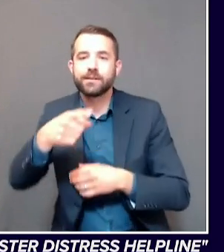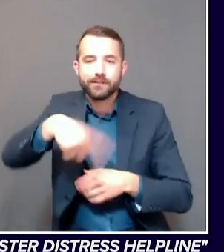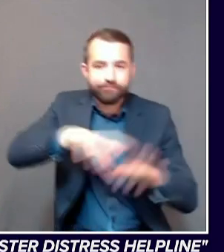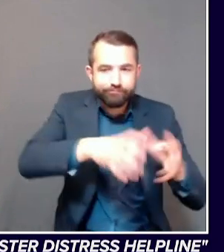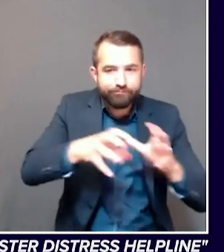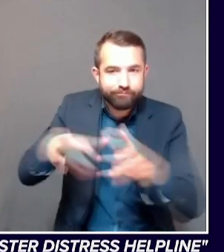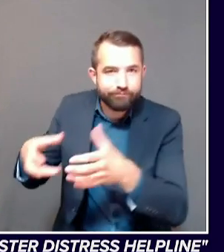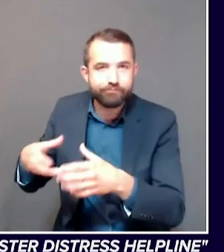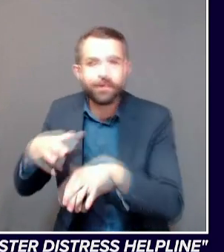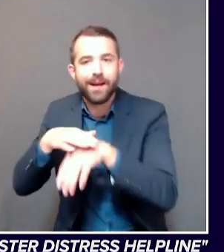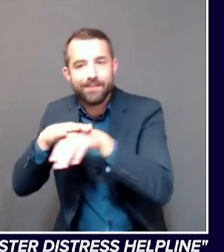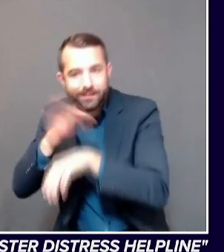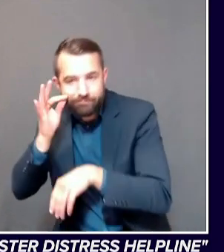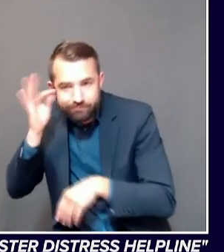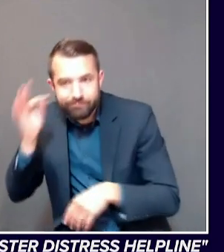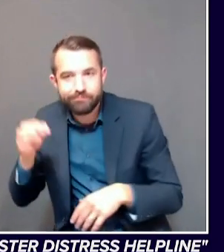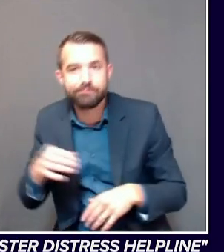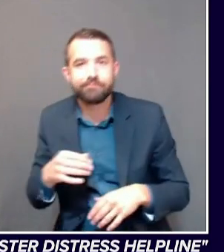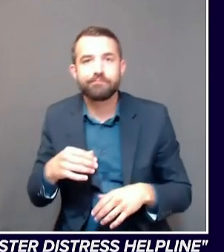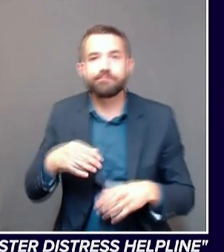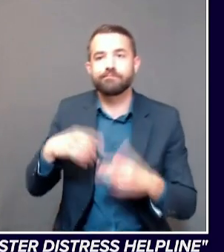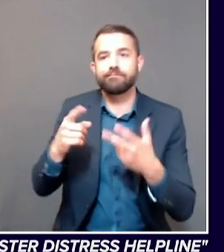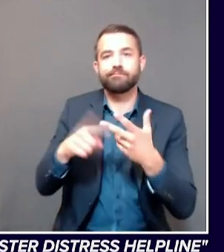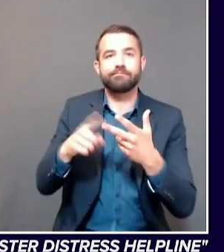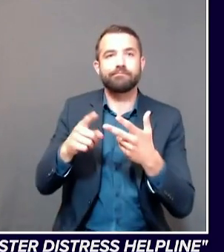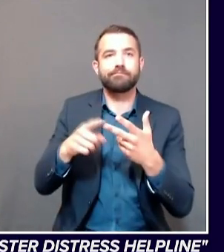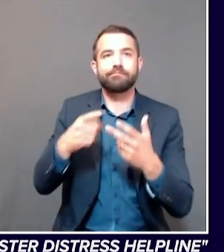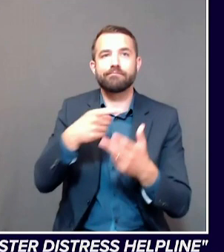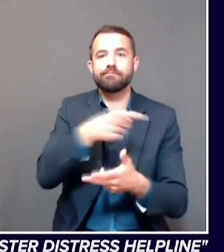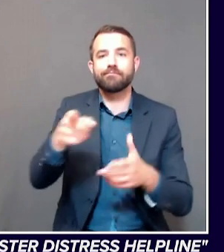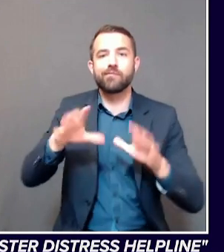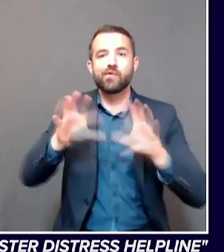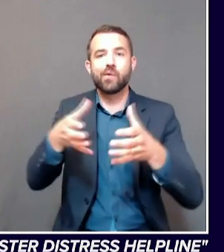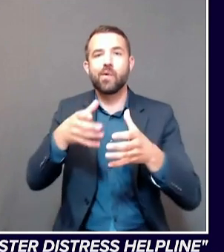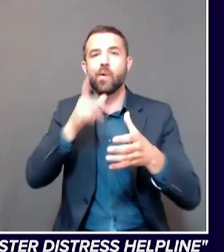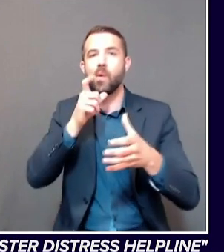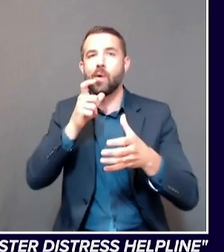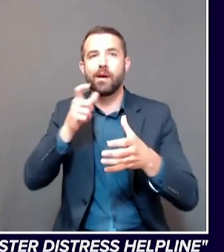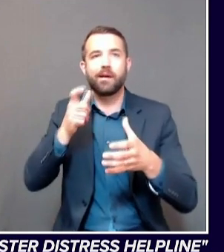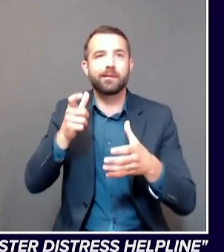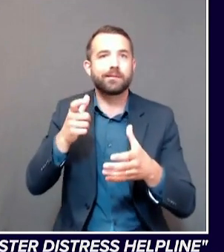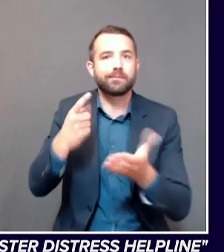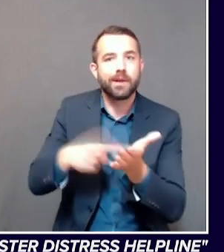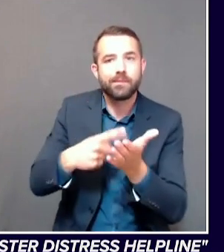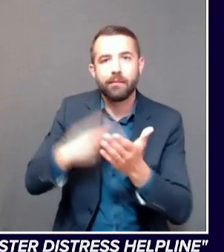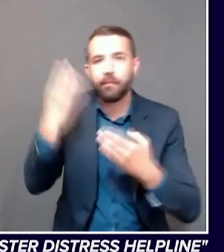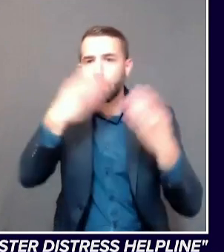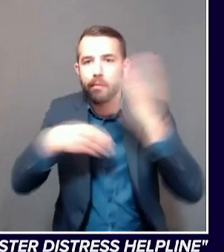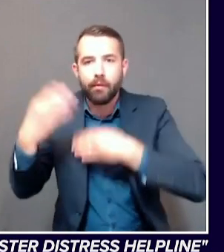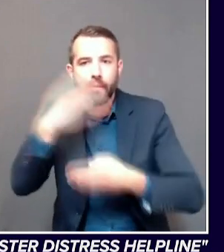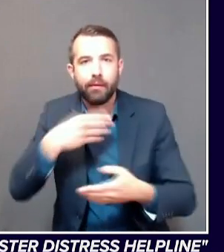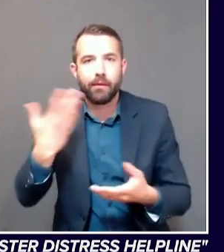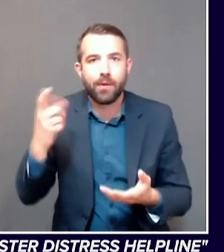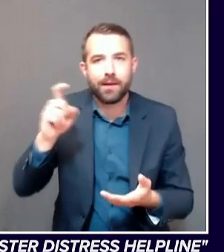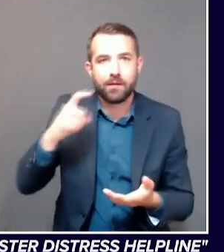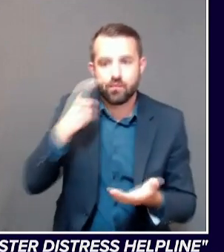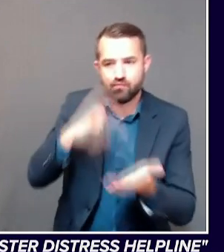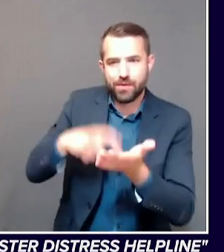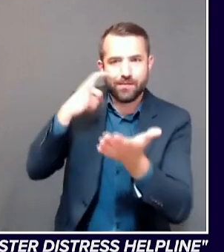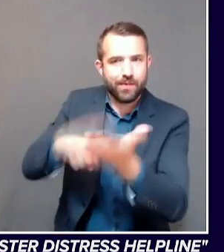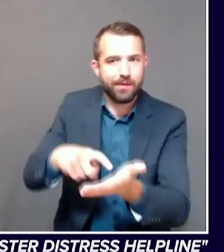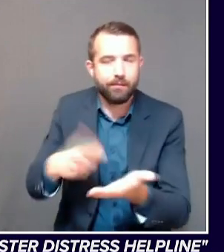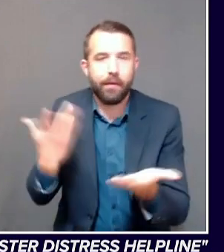apply for a second round of federal funding to extend the project over longer term, recognizing that public health